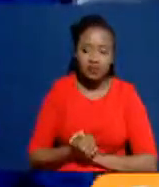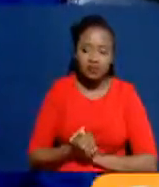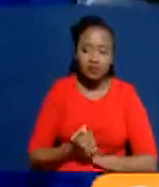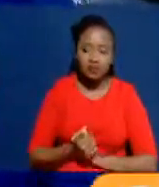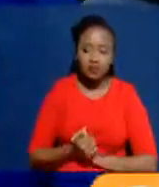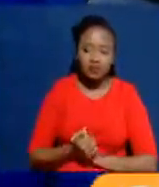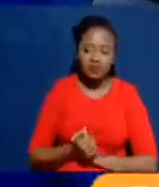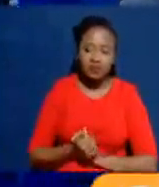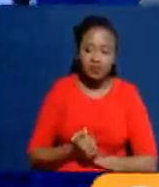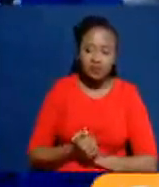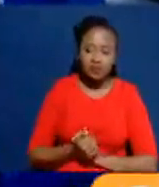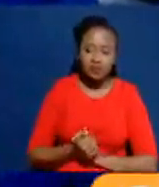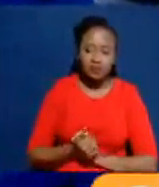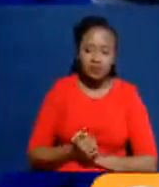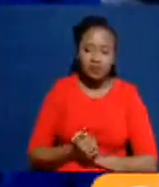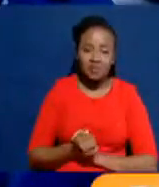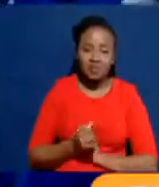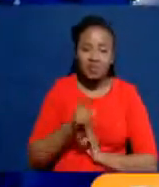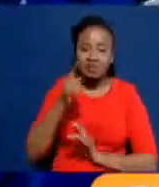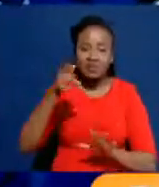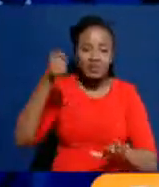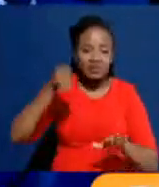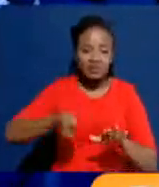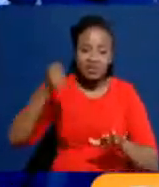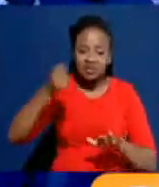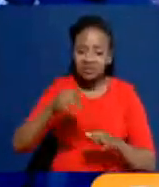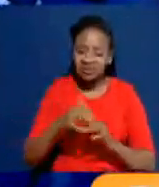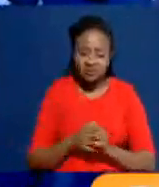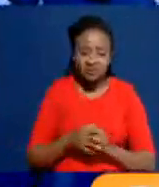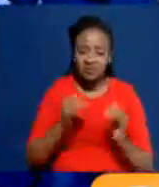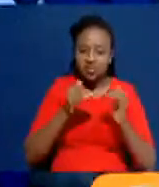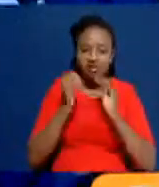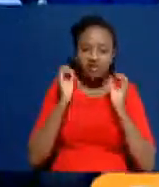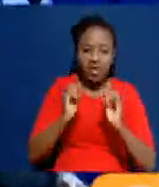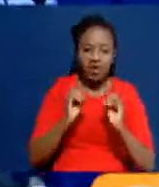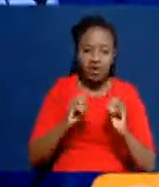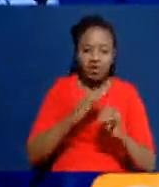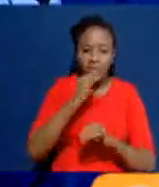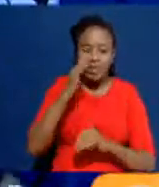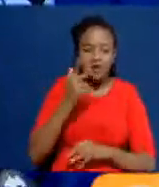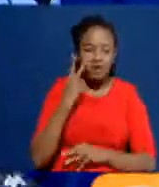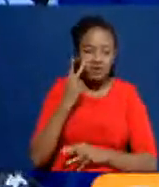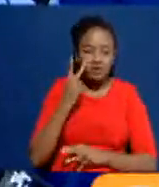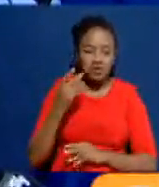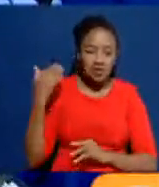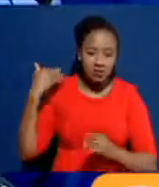This is the most bizarre judgment I've ever seen in my 33 years as a lawyer.